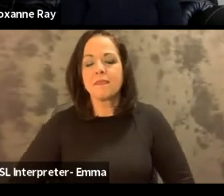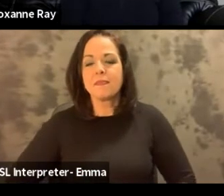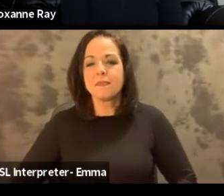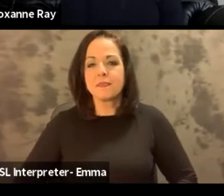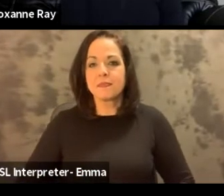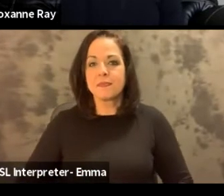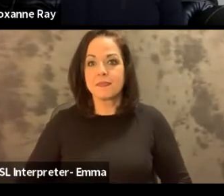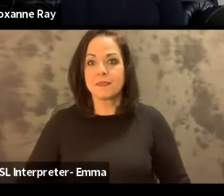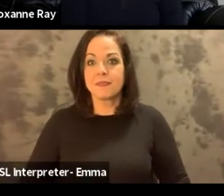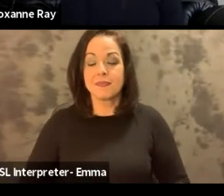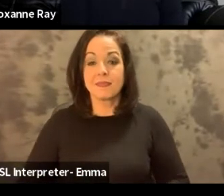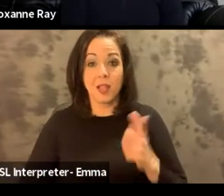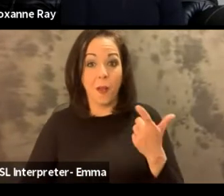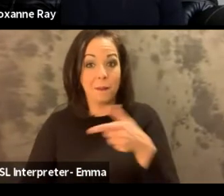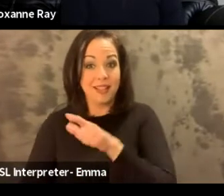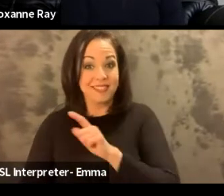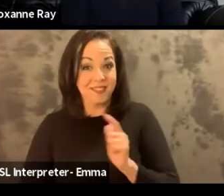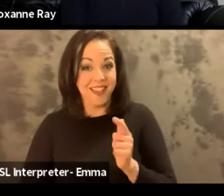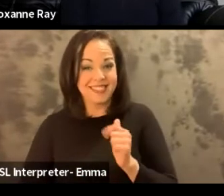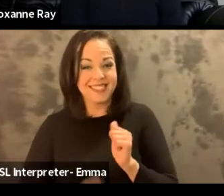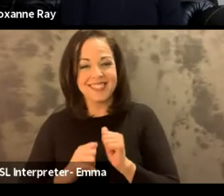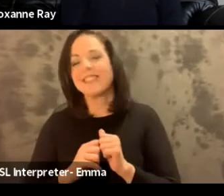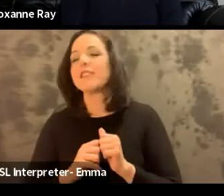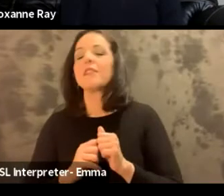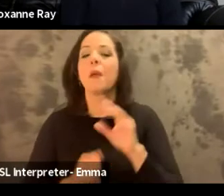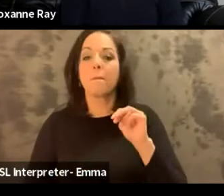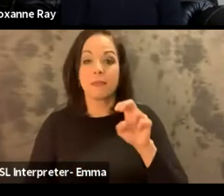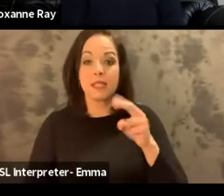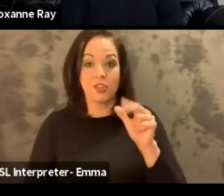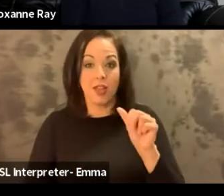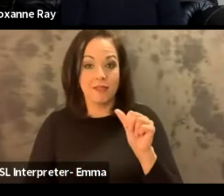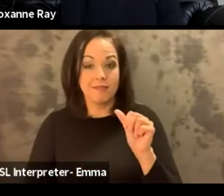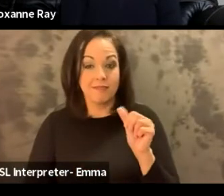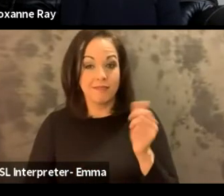Should we I'll pass it go around. for it? Misha, do you want to start?